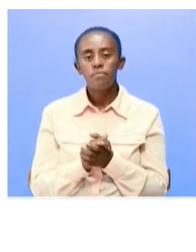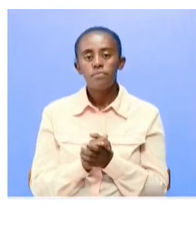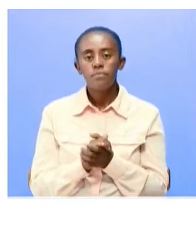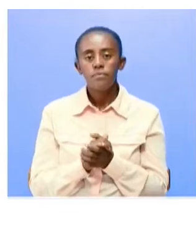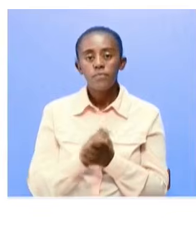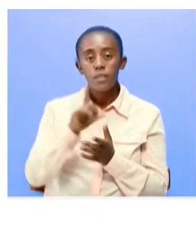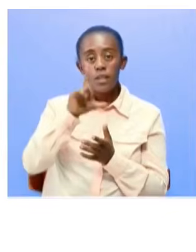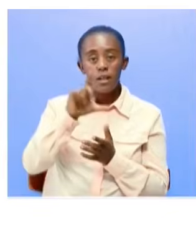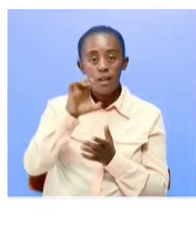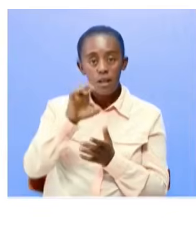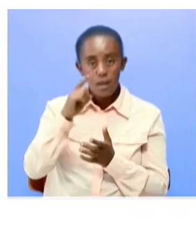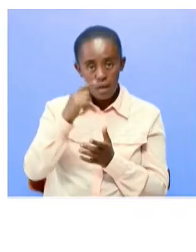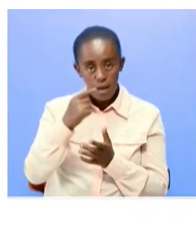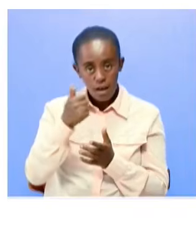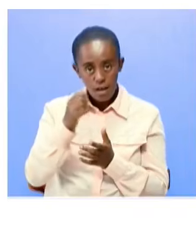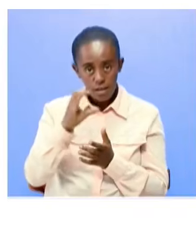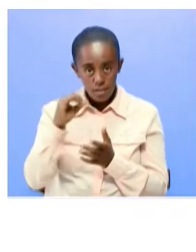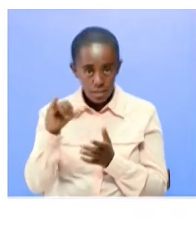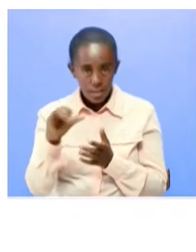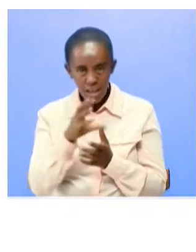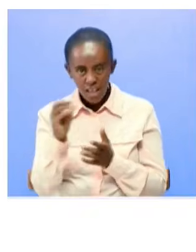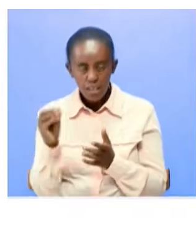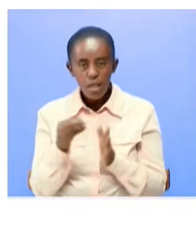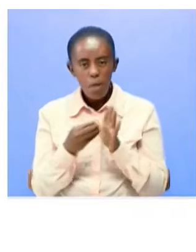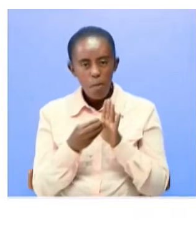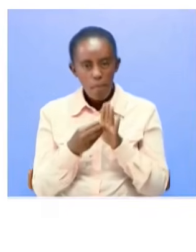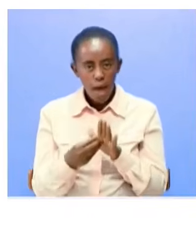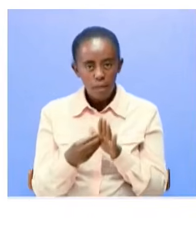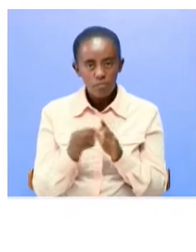Legacy and impact.